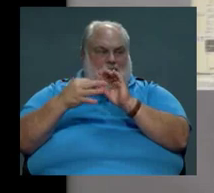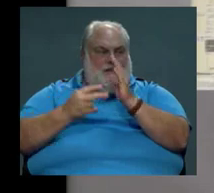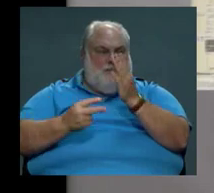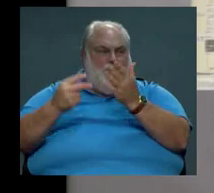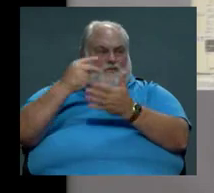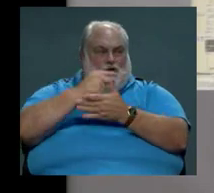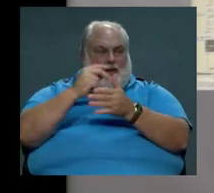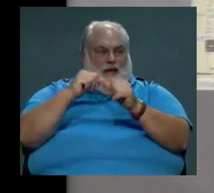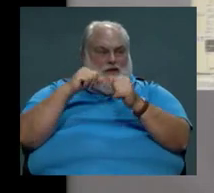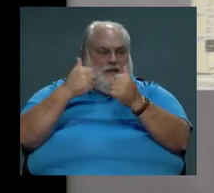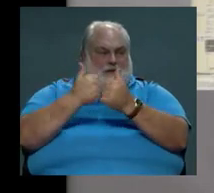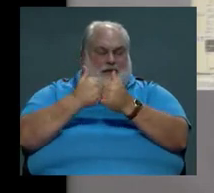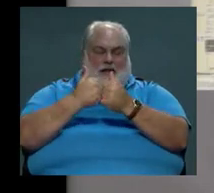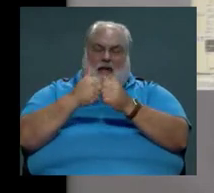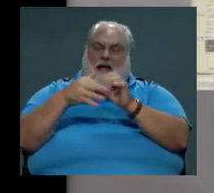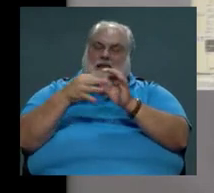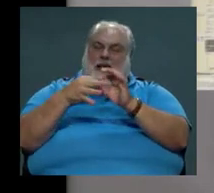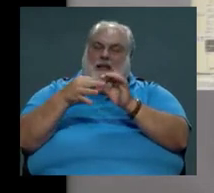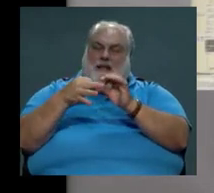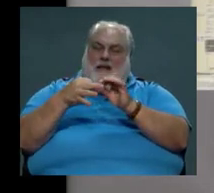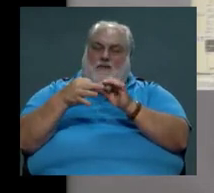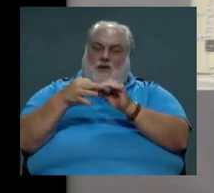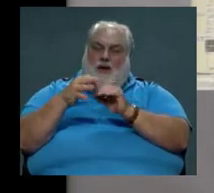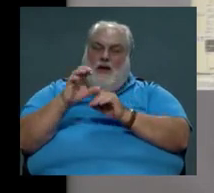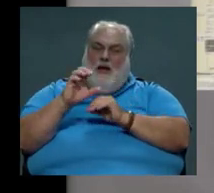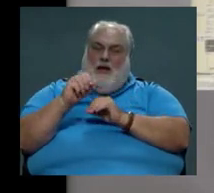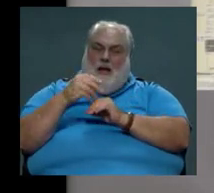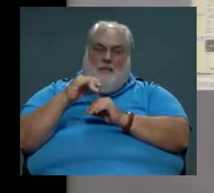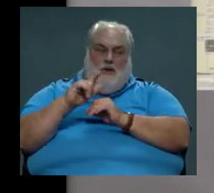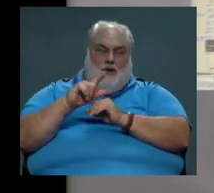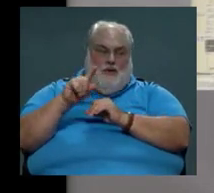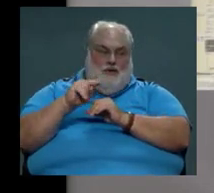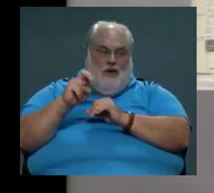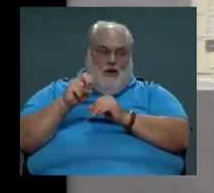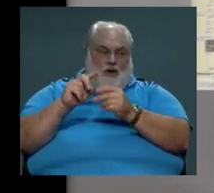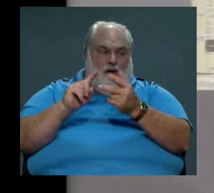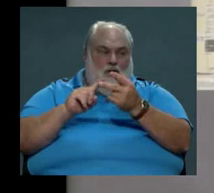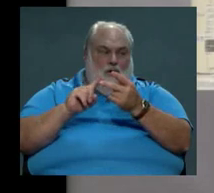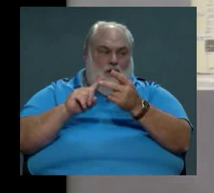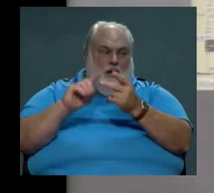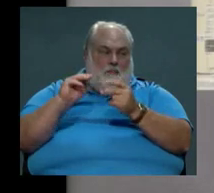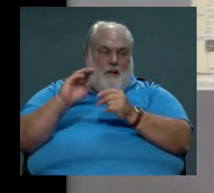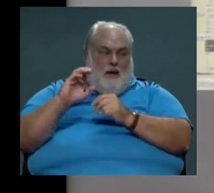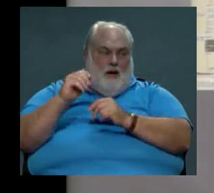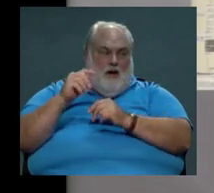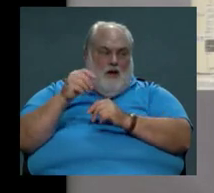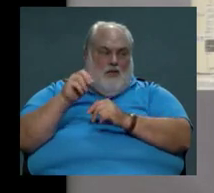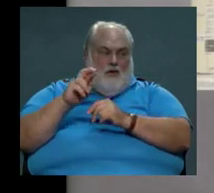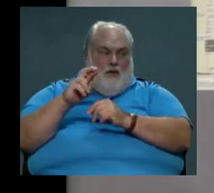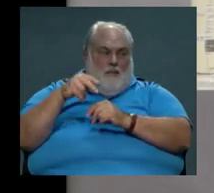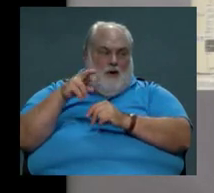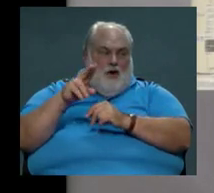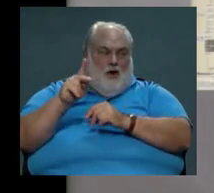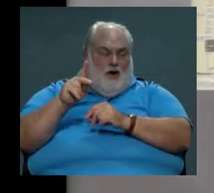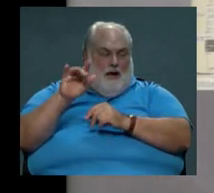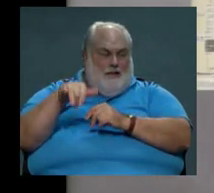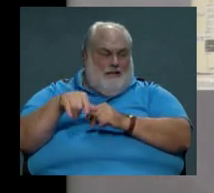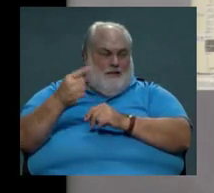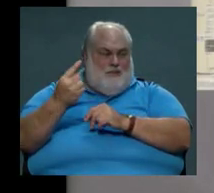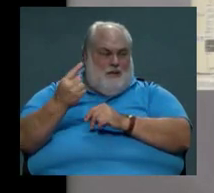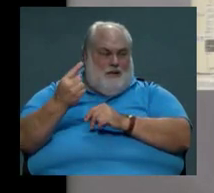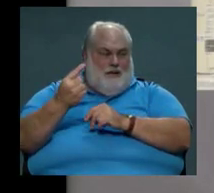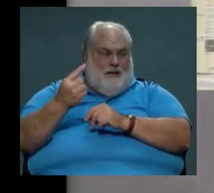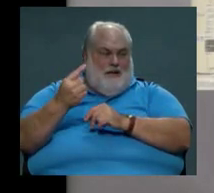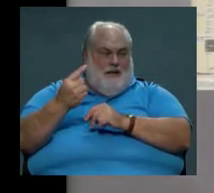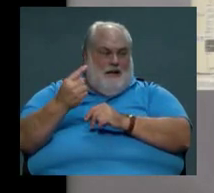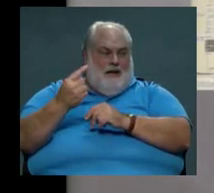reviewing agency, it tells you if you're in capital zoning, or it tells you if you're in the MacArthur Park Local Ordinance Historic District. This doesn't happen to be. And